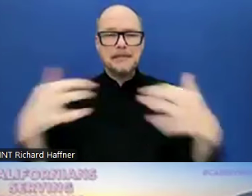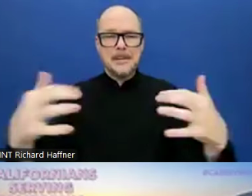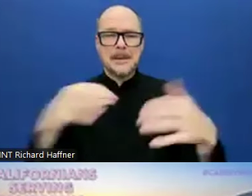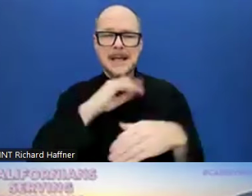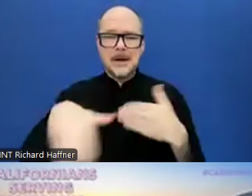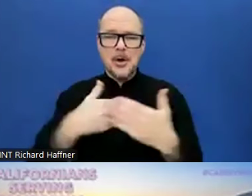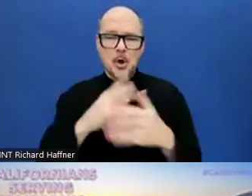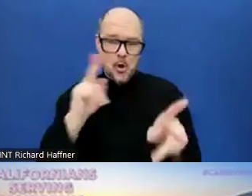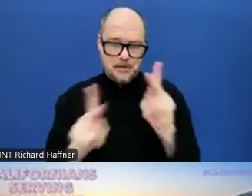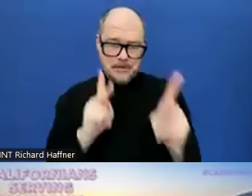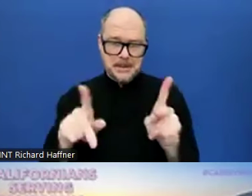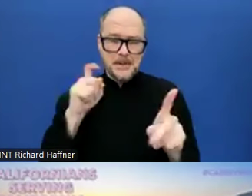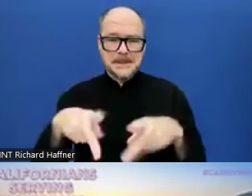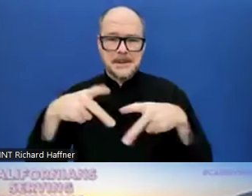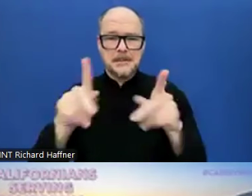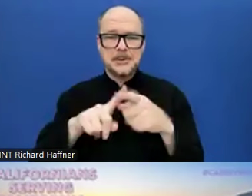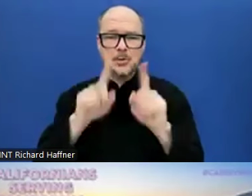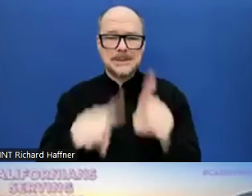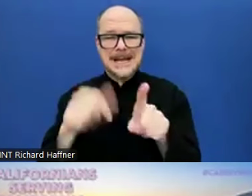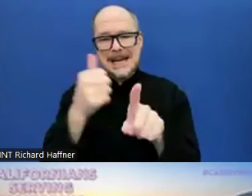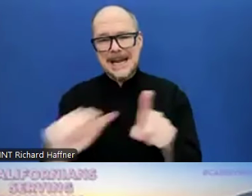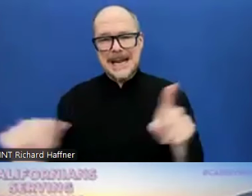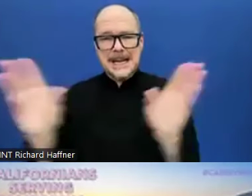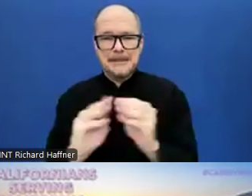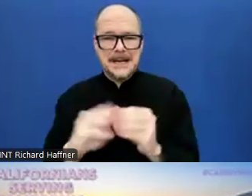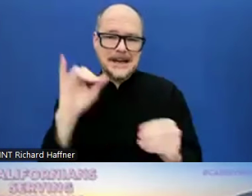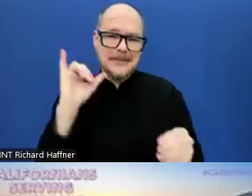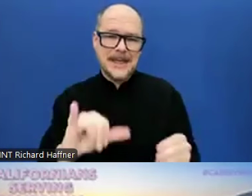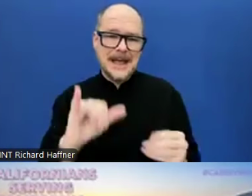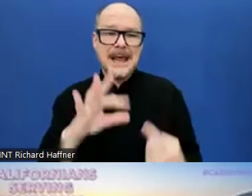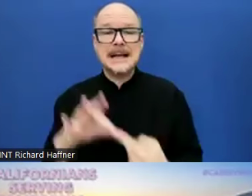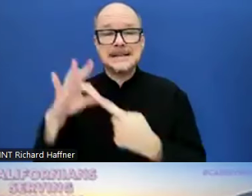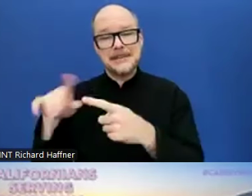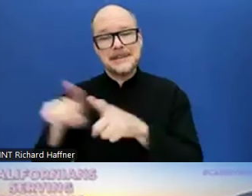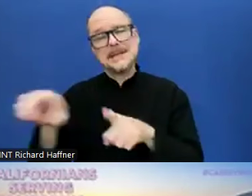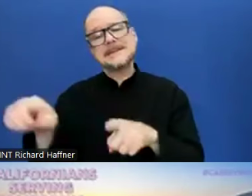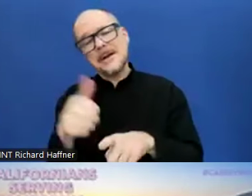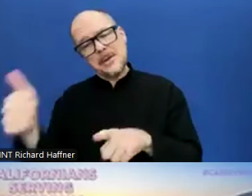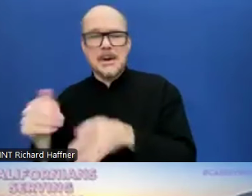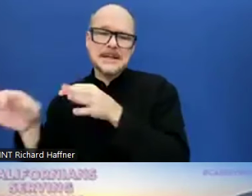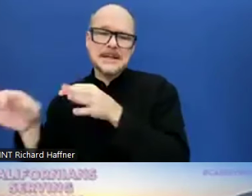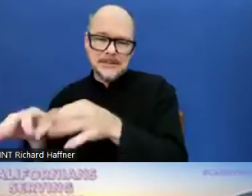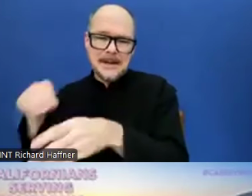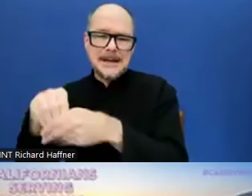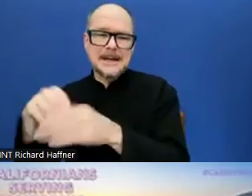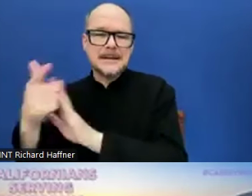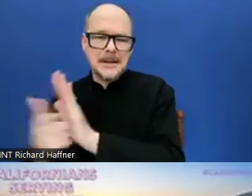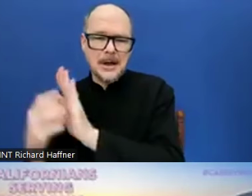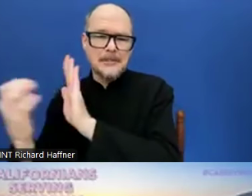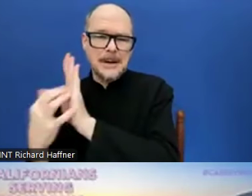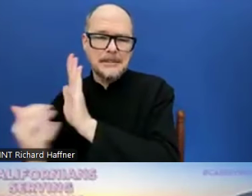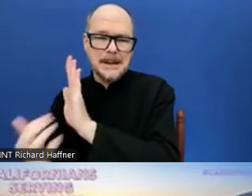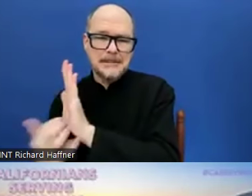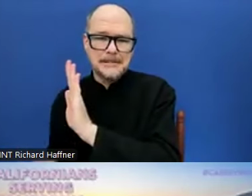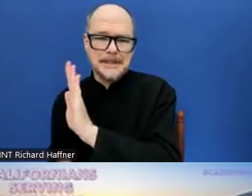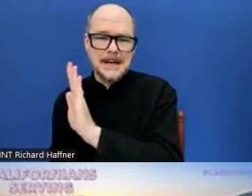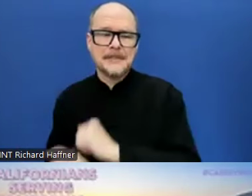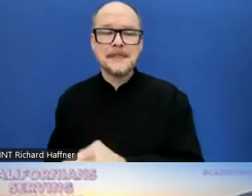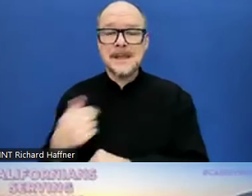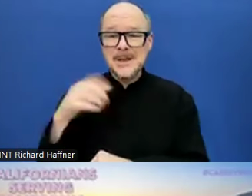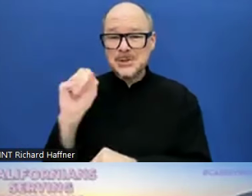be permitted to attend any meeting of a state body except as otherwise provided in this article. So I'm taking